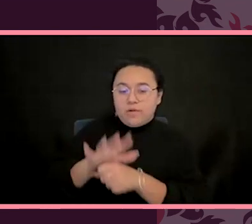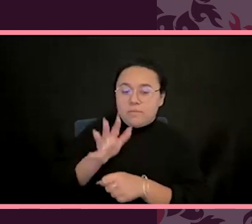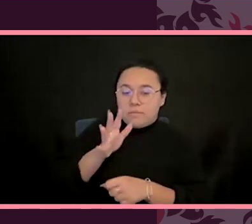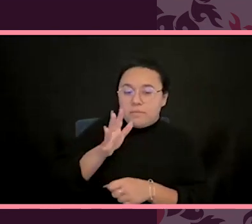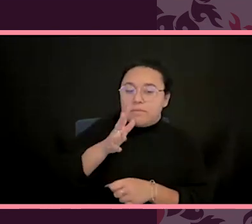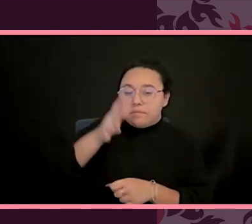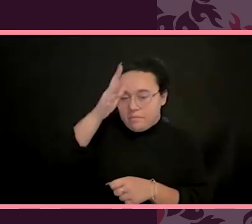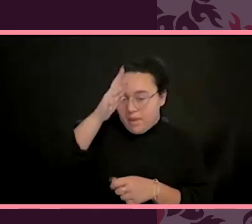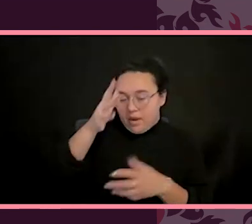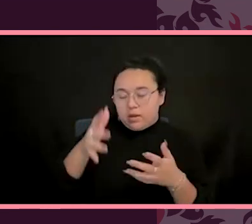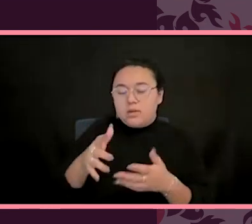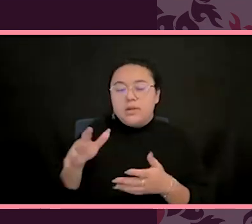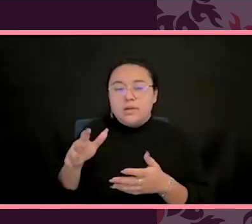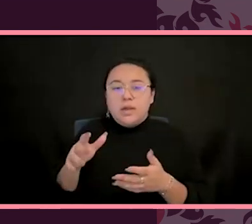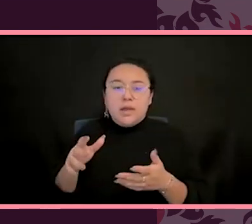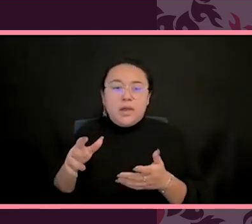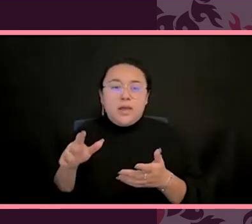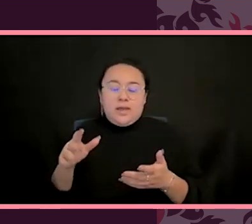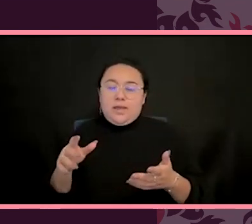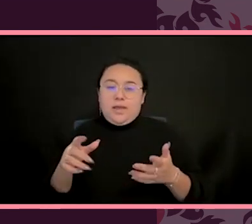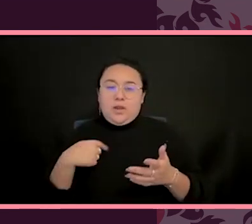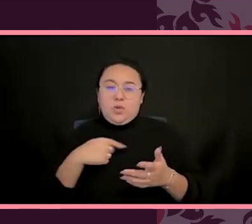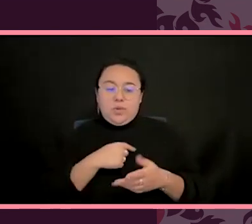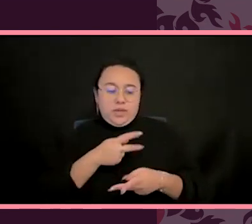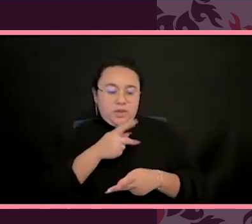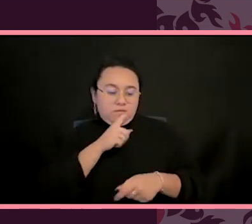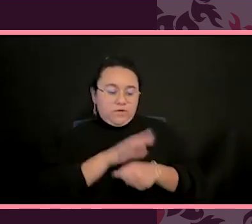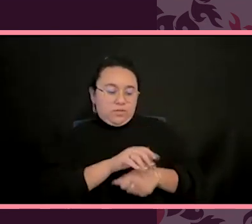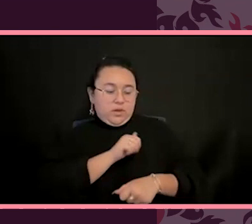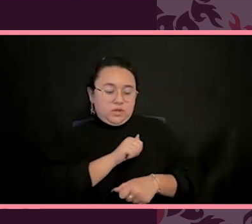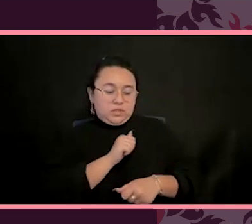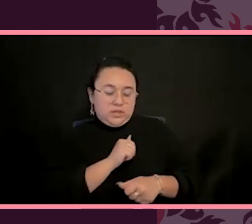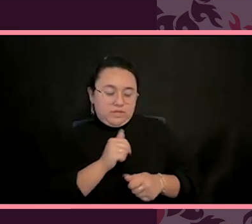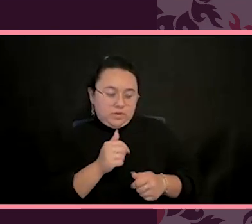be overstimulated ourselves? There's